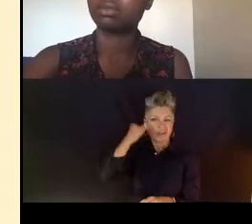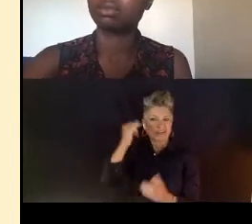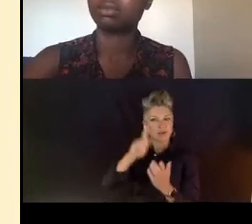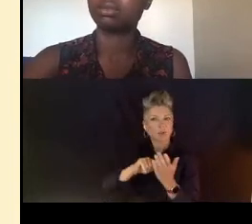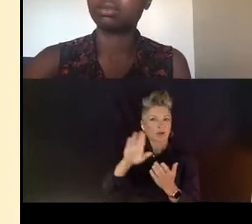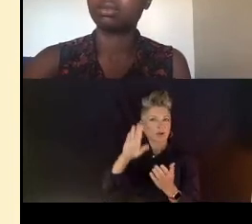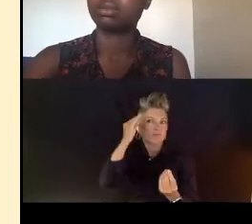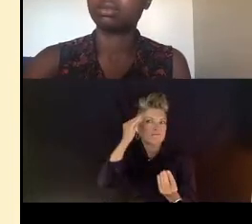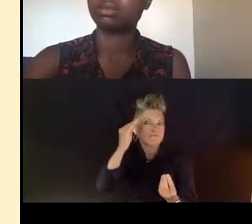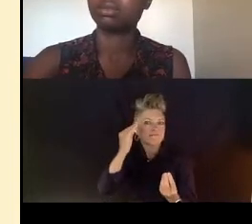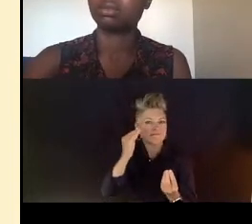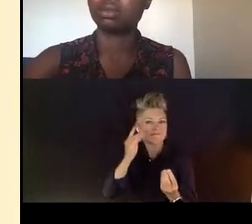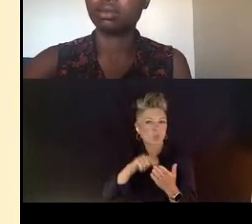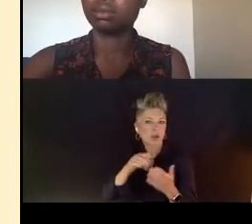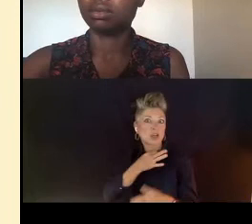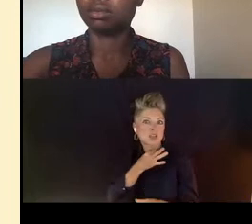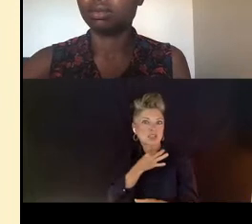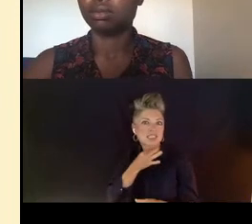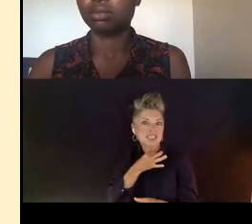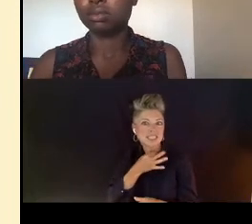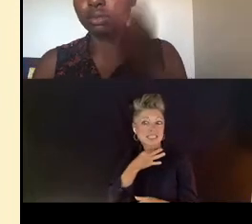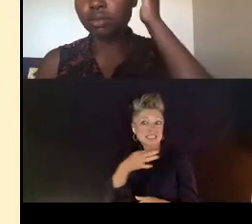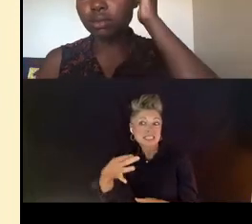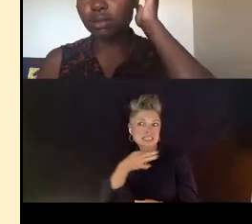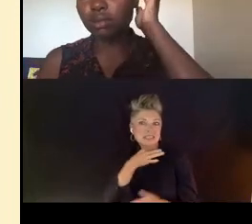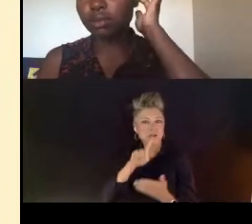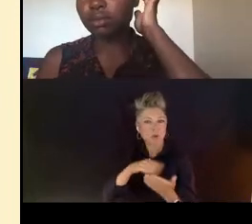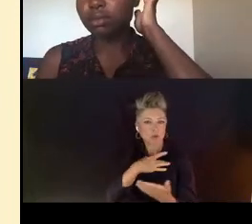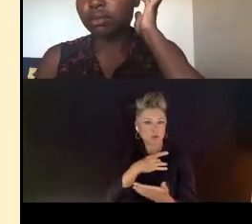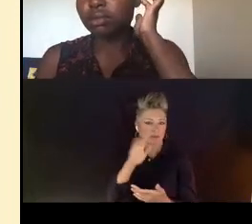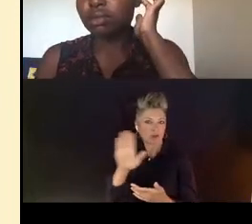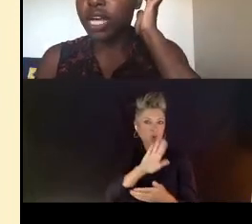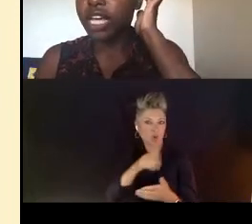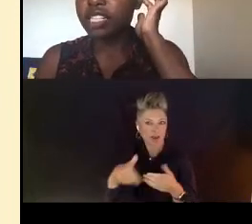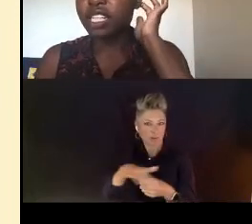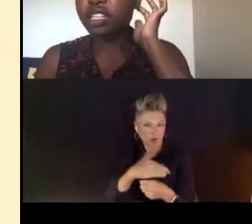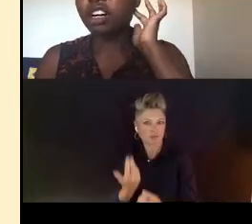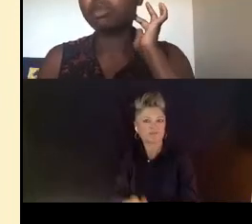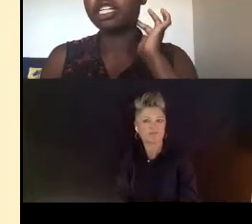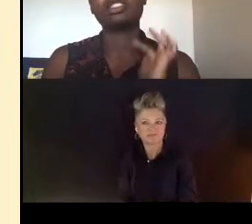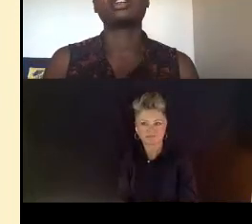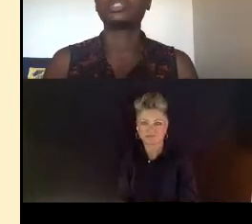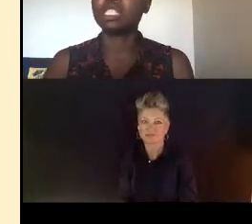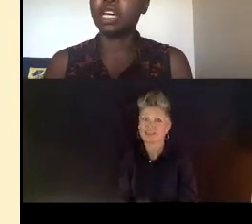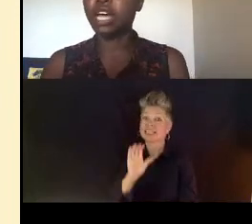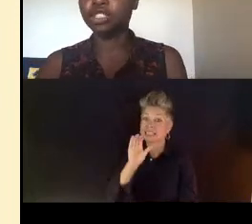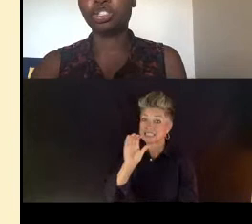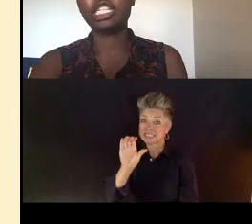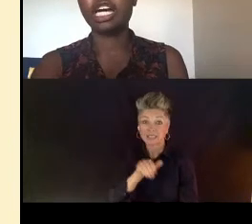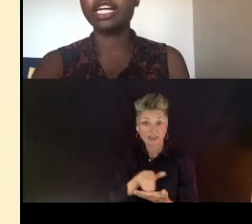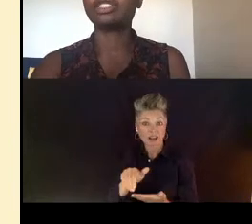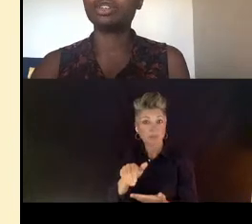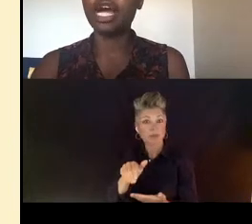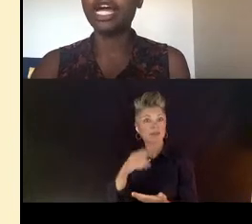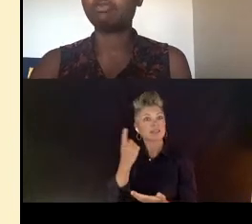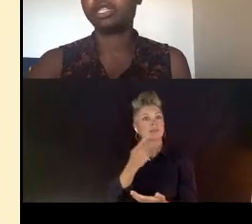you guys want, in your neighborhood. And I see in the comments, someone said like street